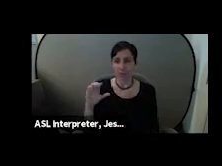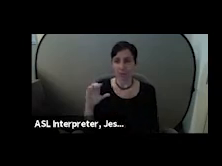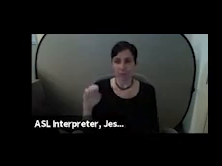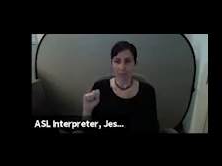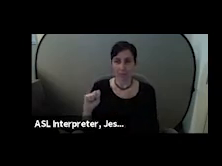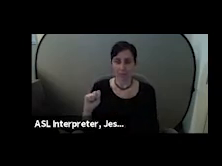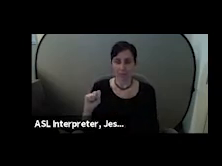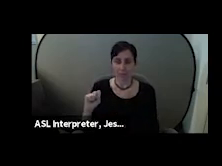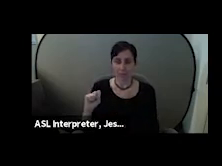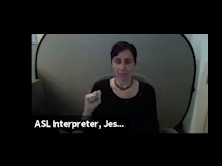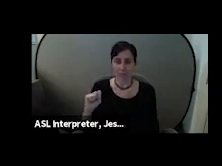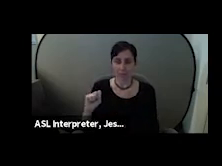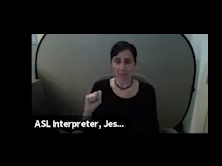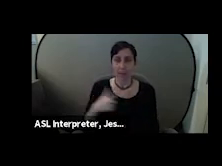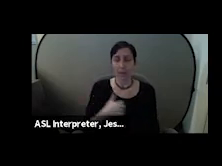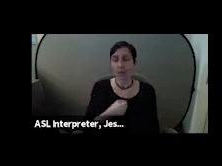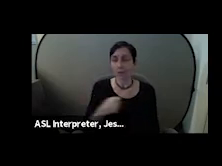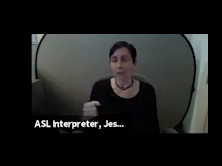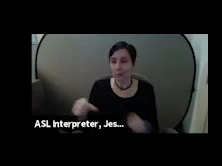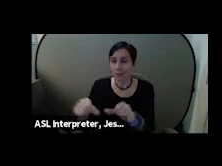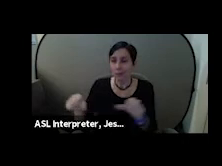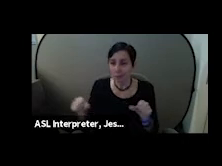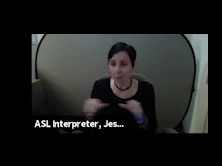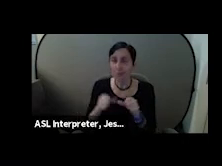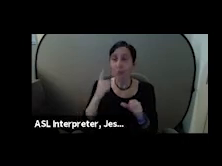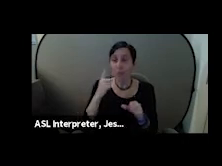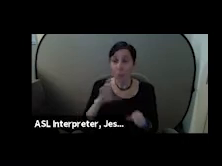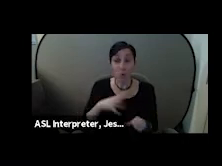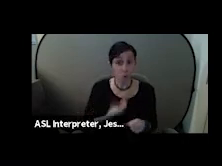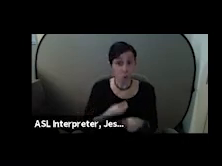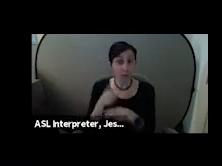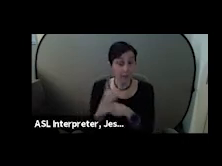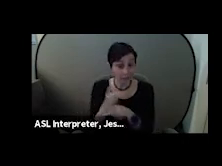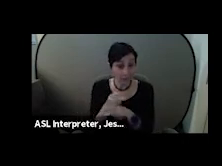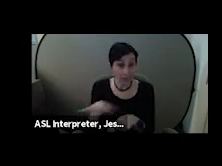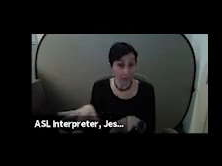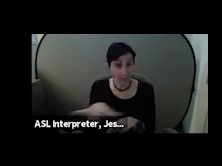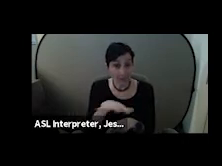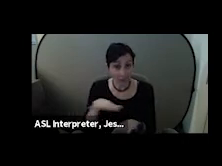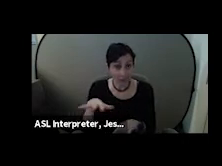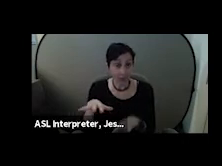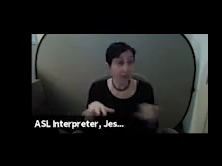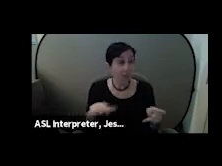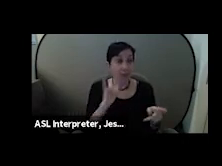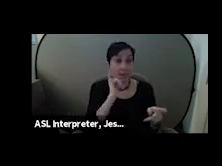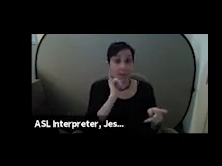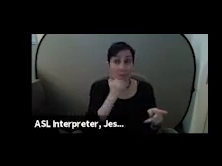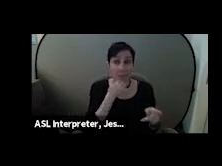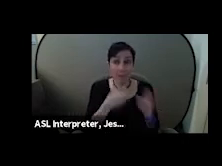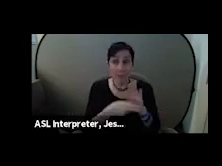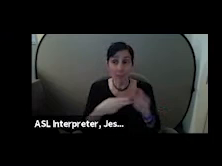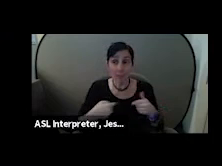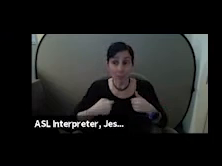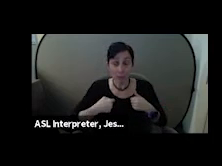a ward specifically dedicated to trans care, I was misgendered by float nurses.